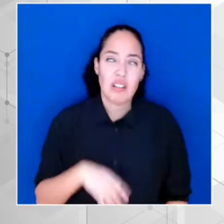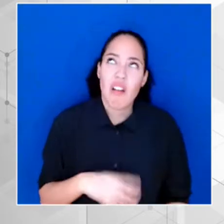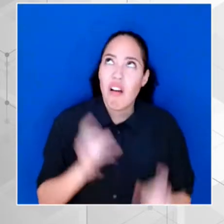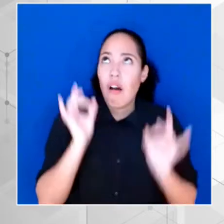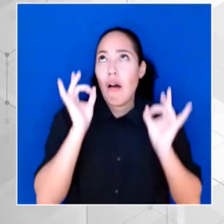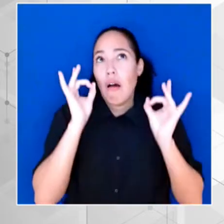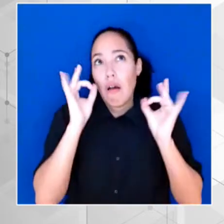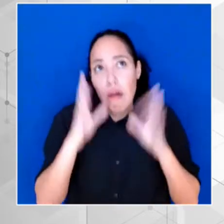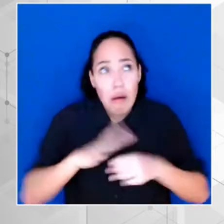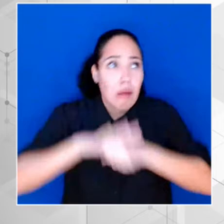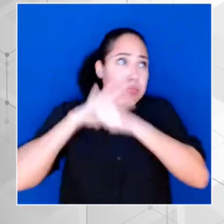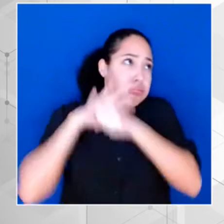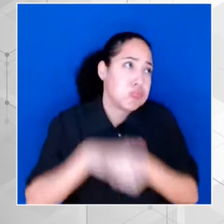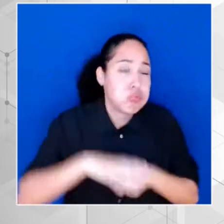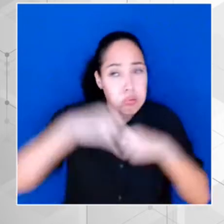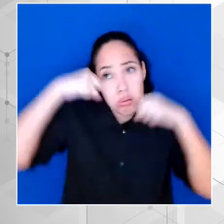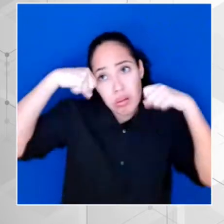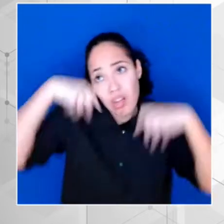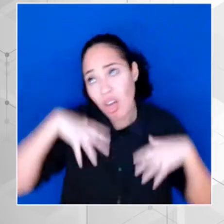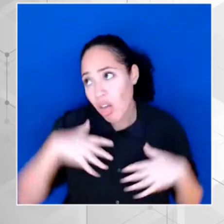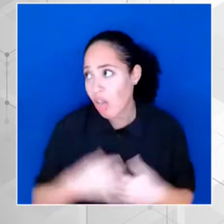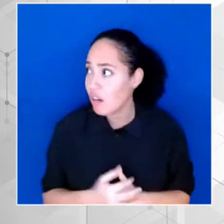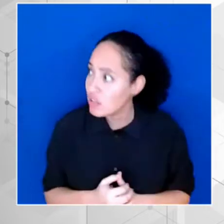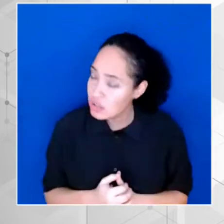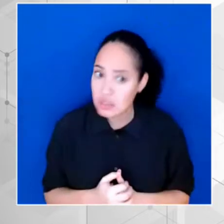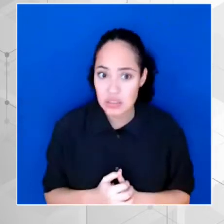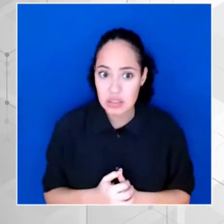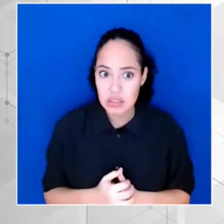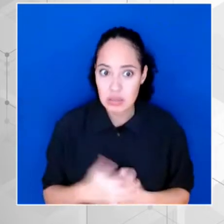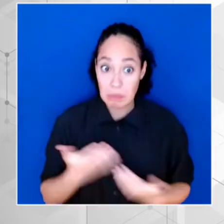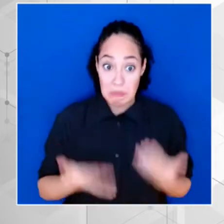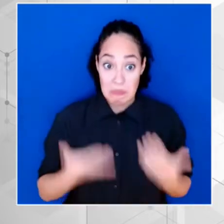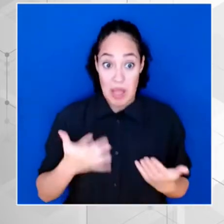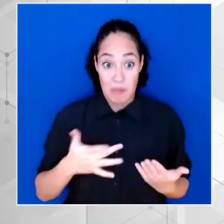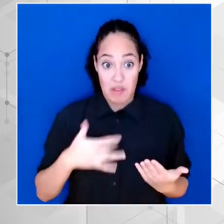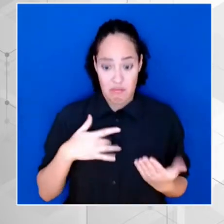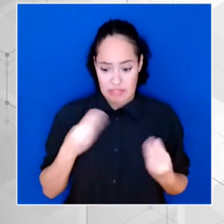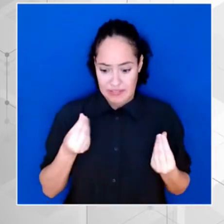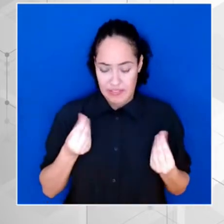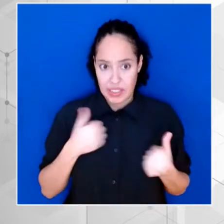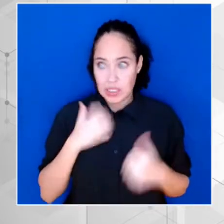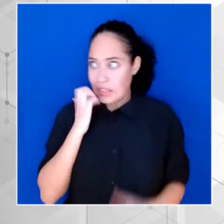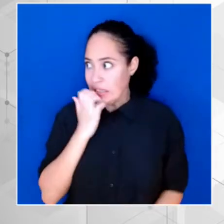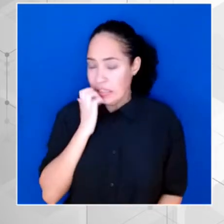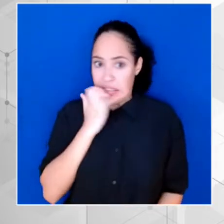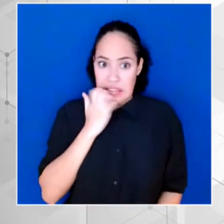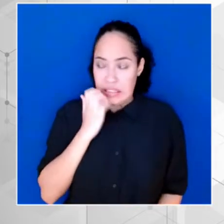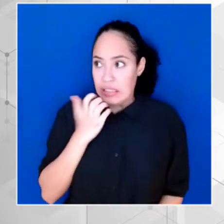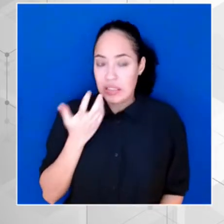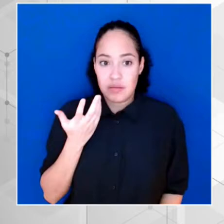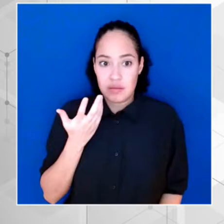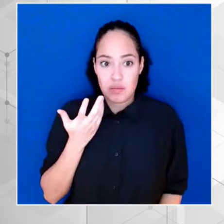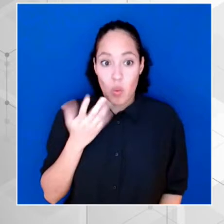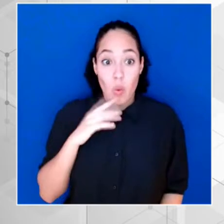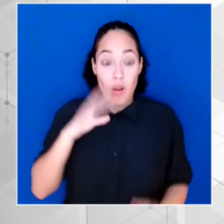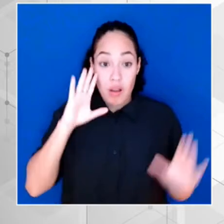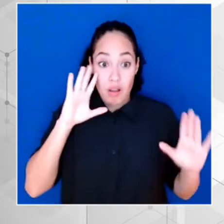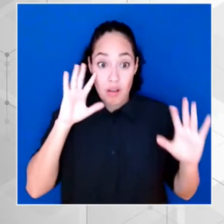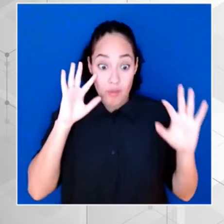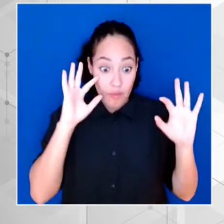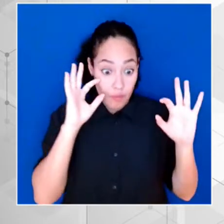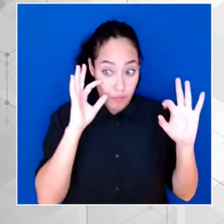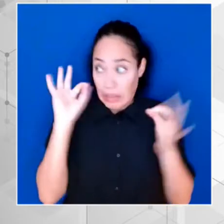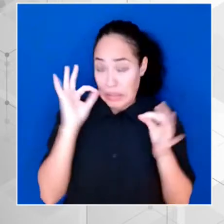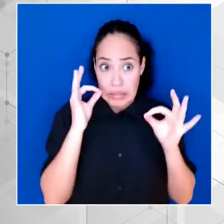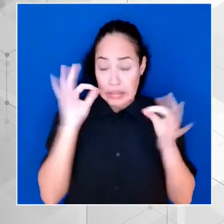you might not have all your emotions in check, or you might struggle to prioritize or focus, or you might even have trouble